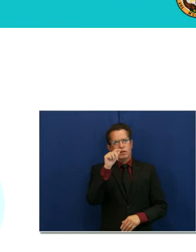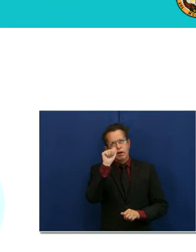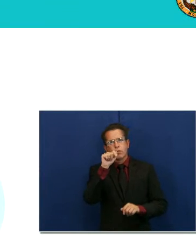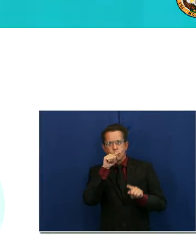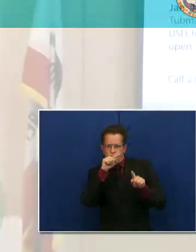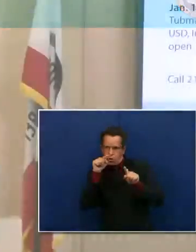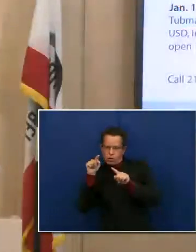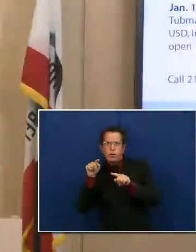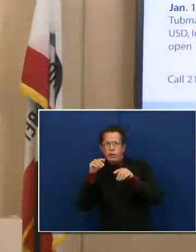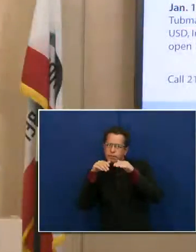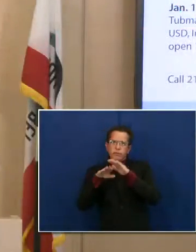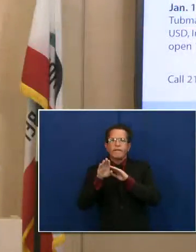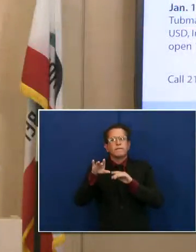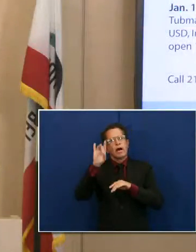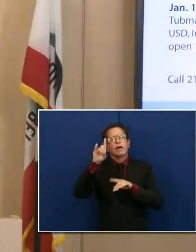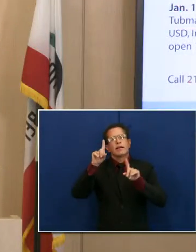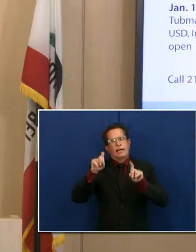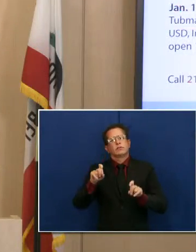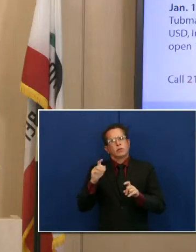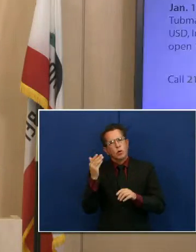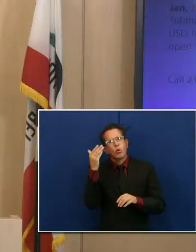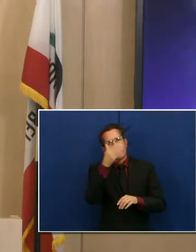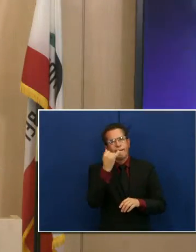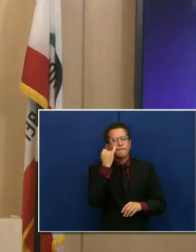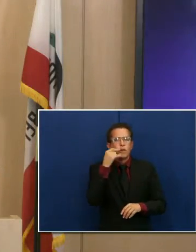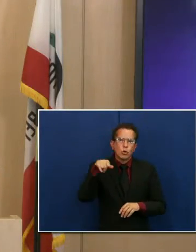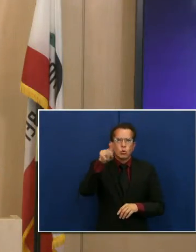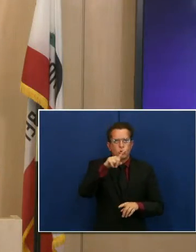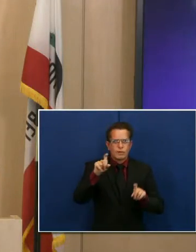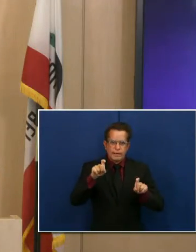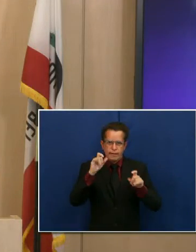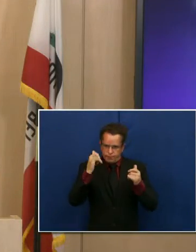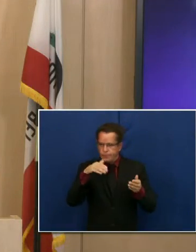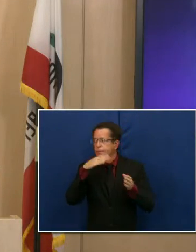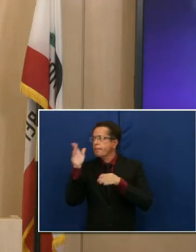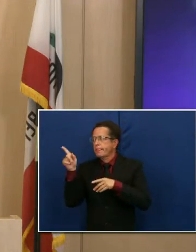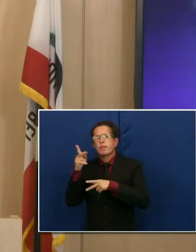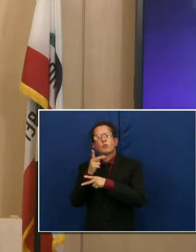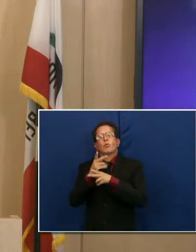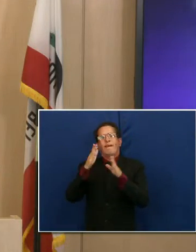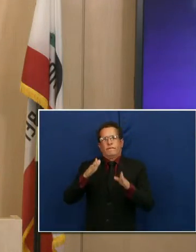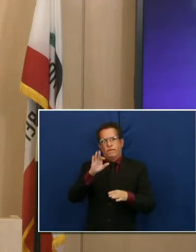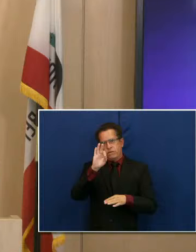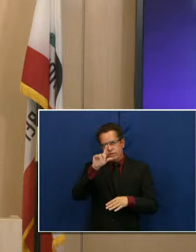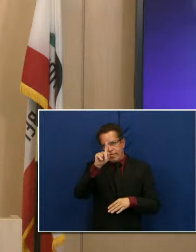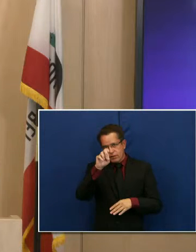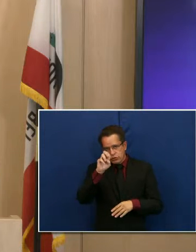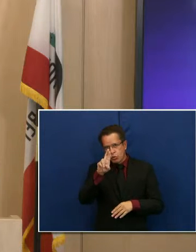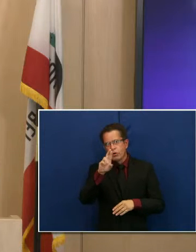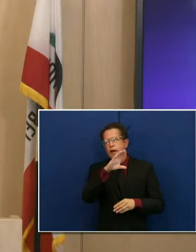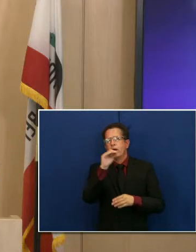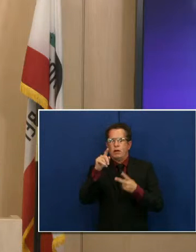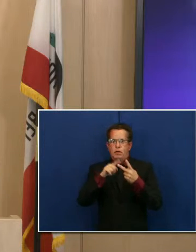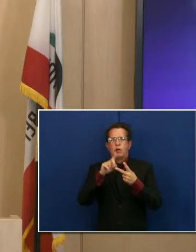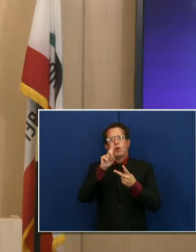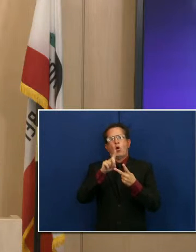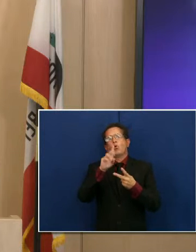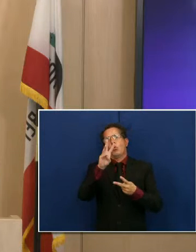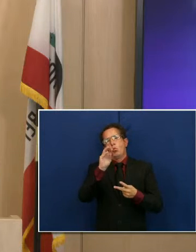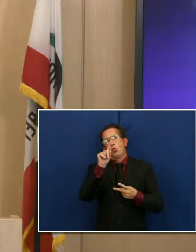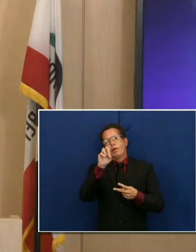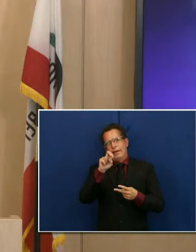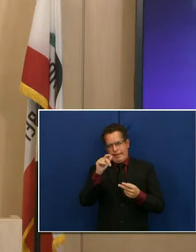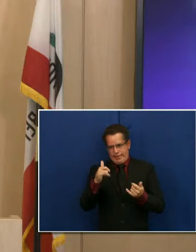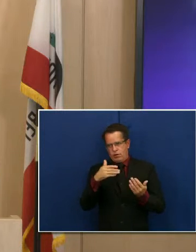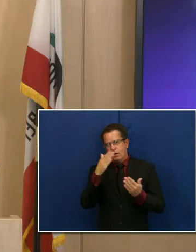We will proceed with our updates, starting with Supervisor Nathan Fletcher and then Dr. Wooten. And today we have a very special guest joining us,